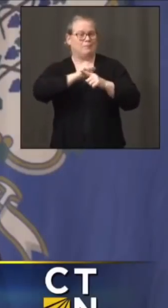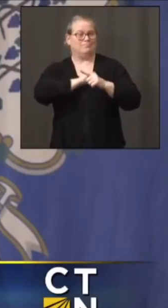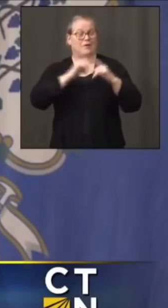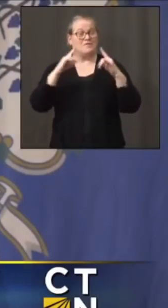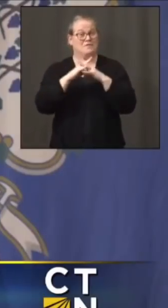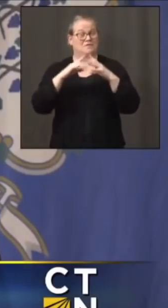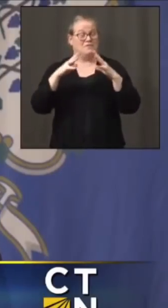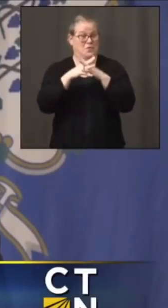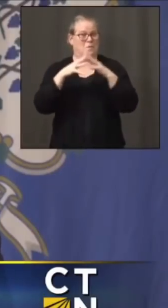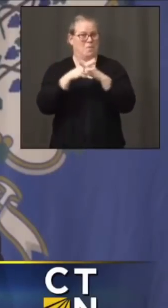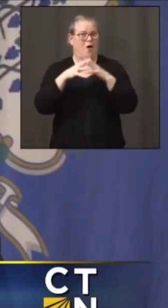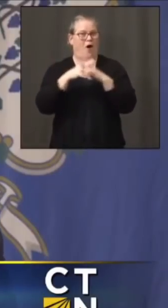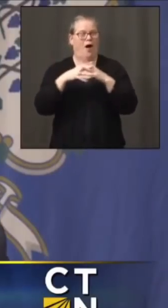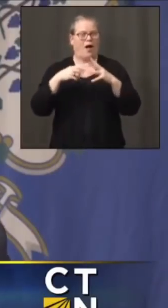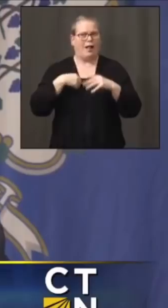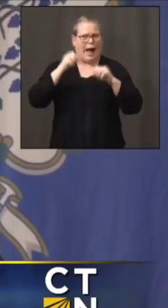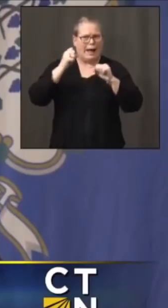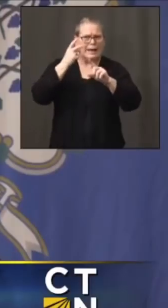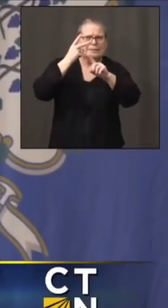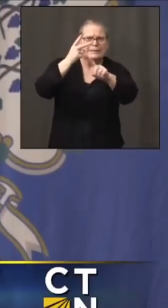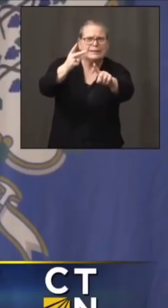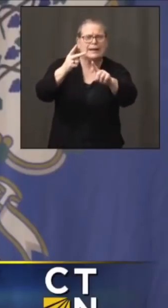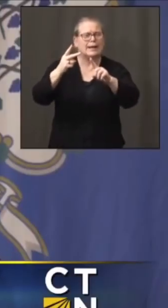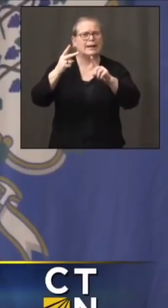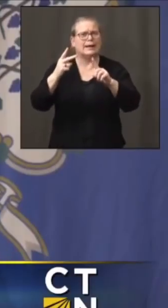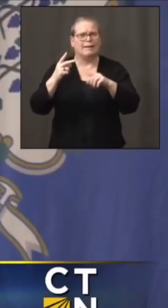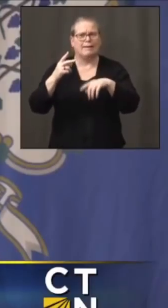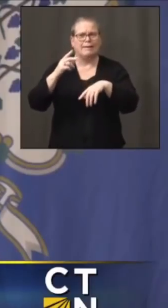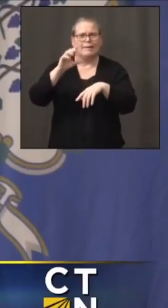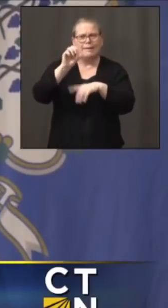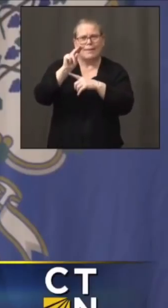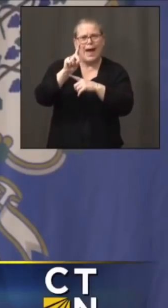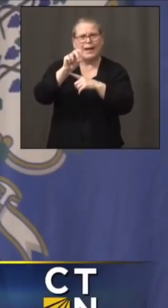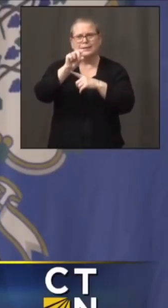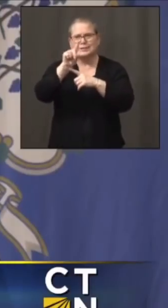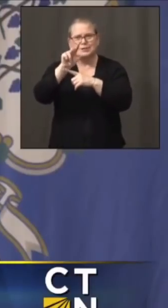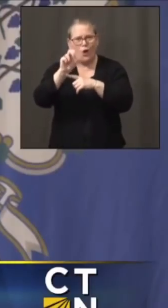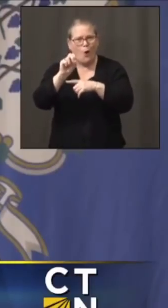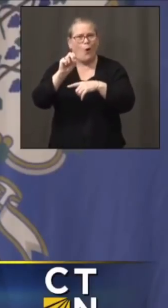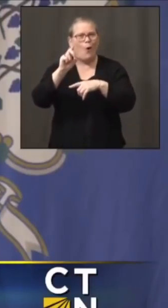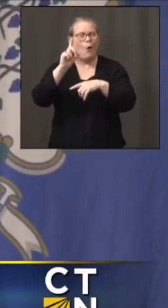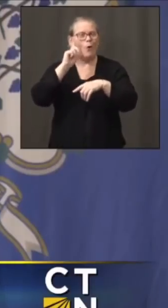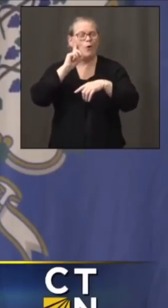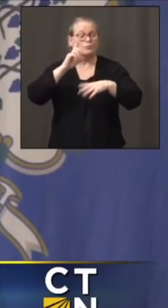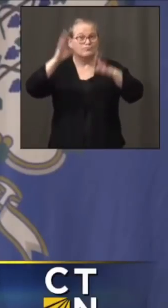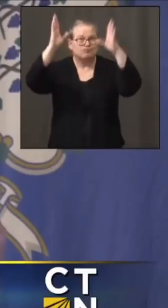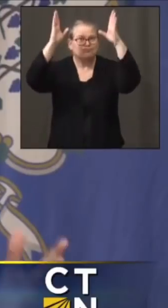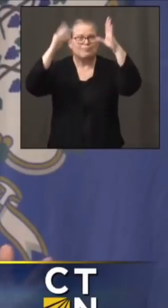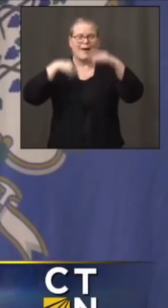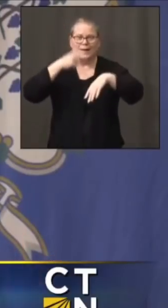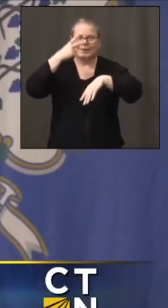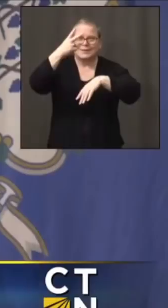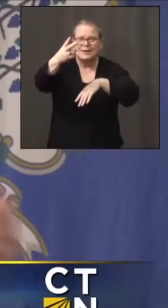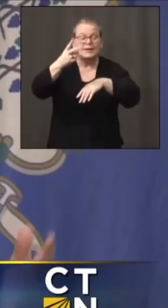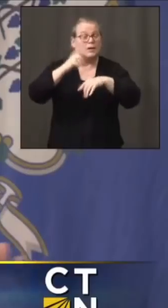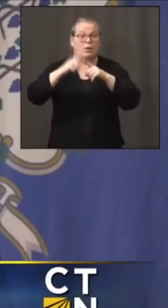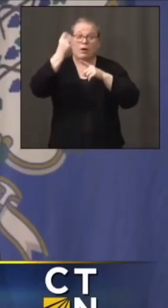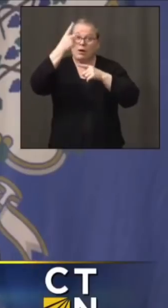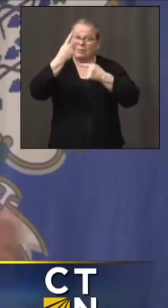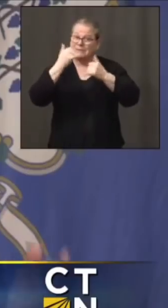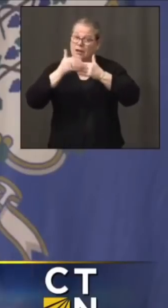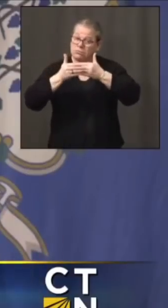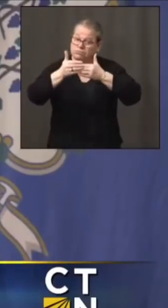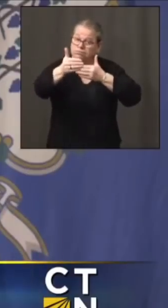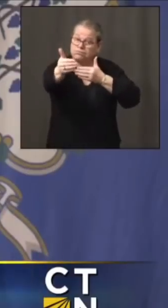and tackling we got to do between here and the final 30 yards. I know this is a time where we got the festivities and